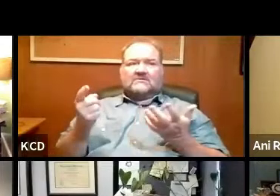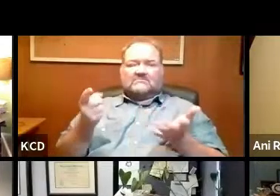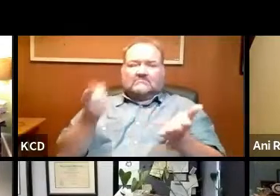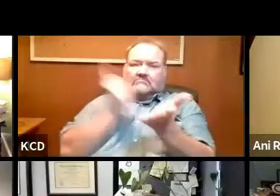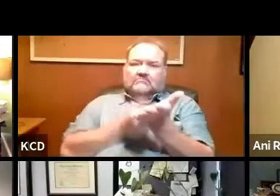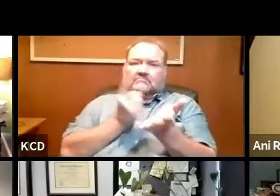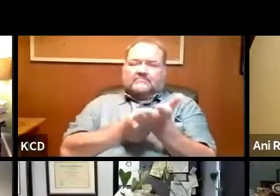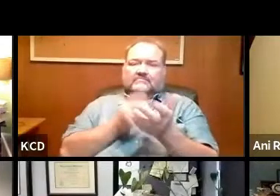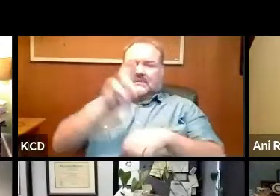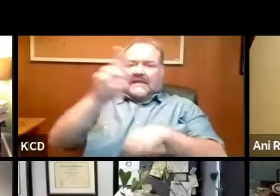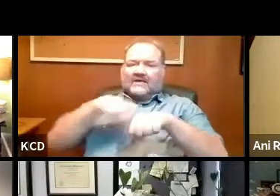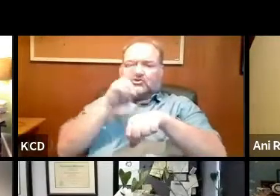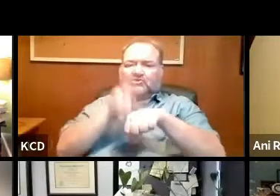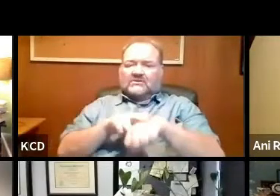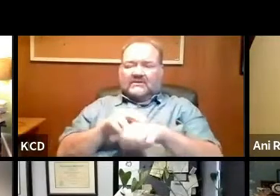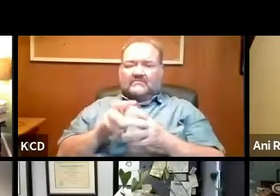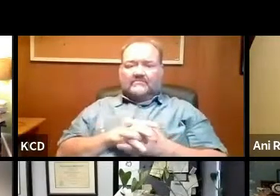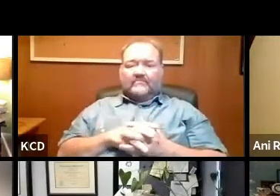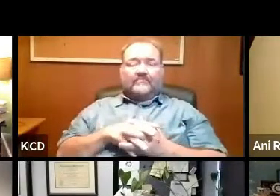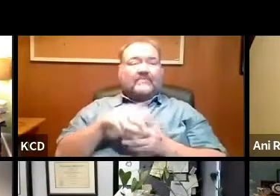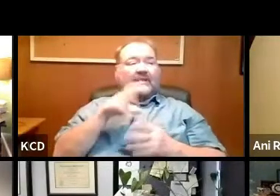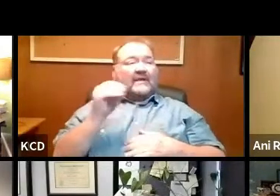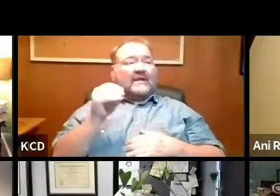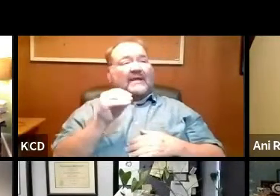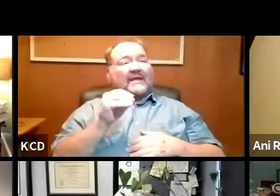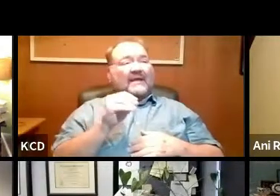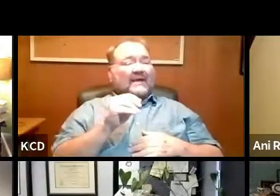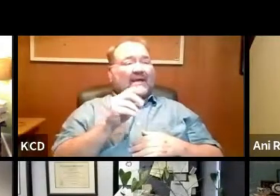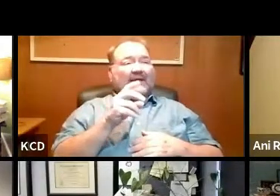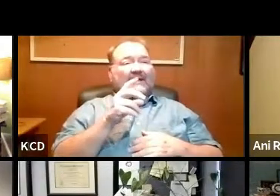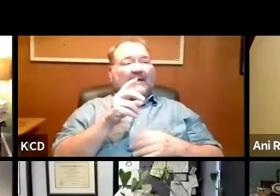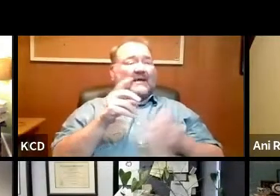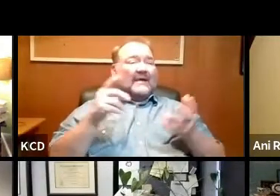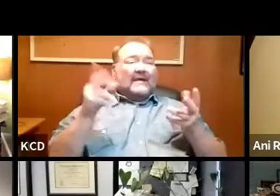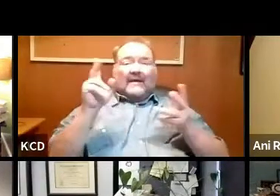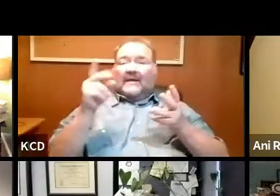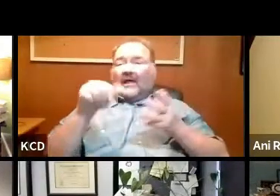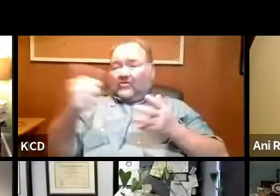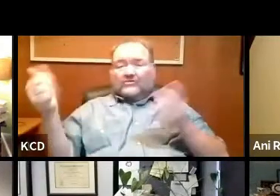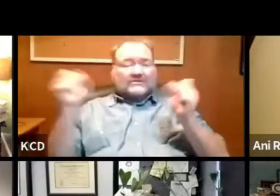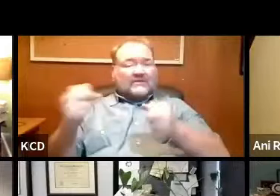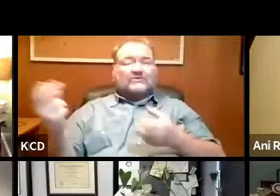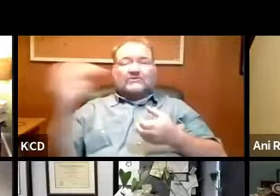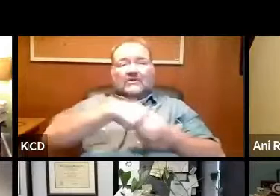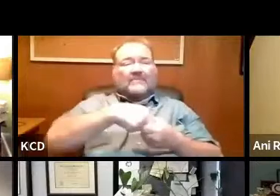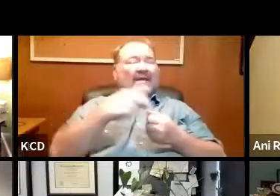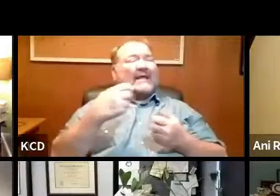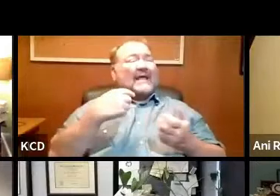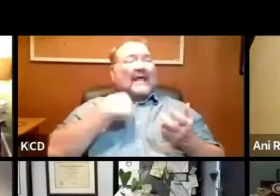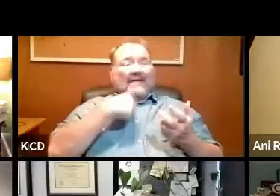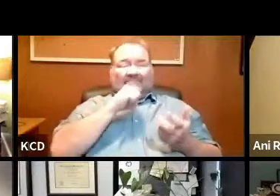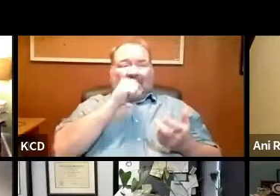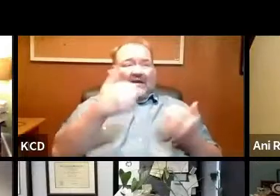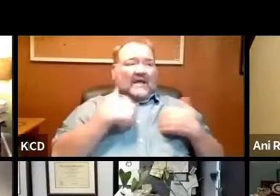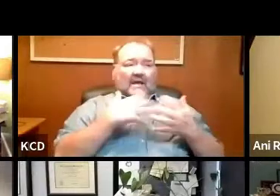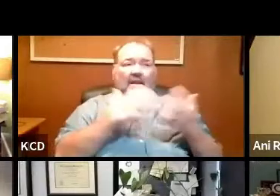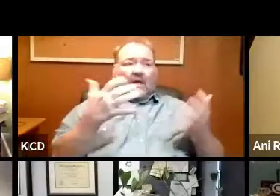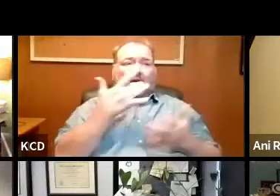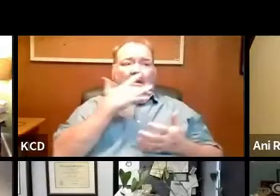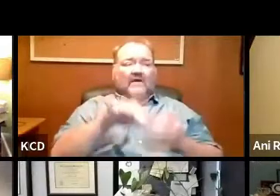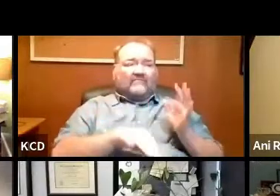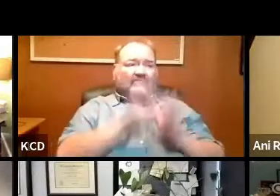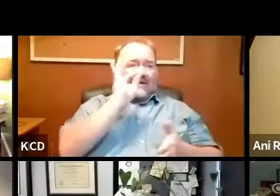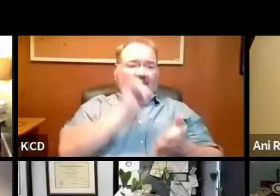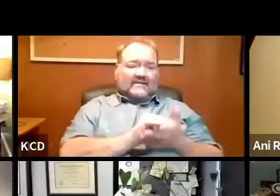nationally. And Dr. Shamia can jump in too, and Bert, I have not had a lot of luck finding